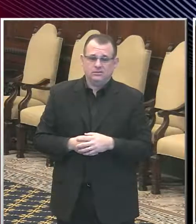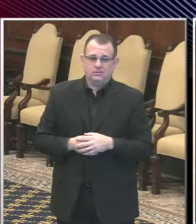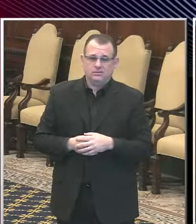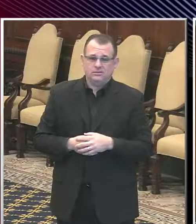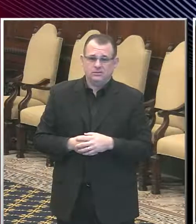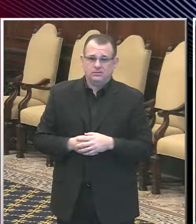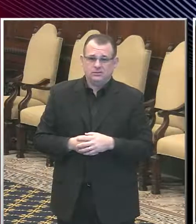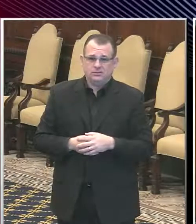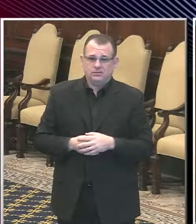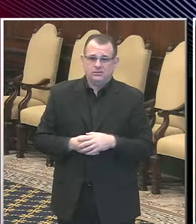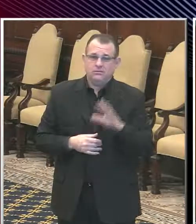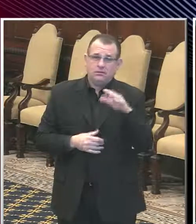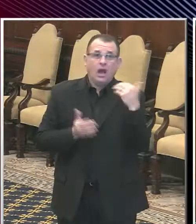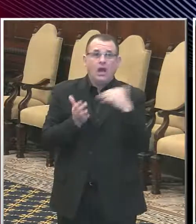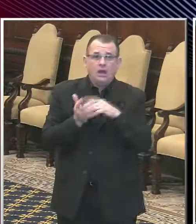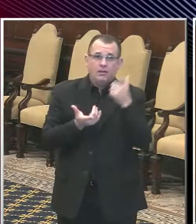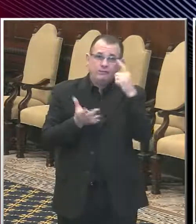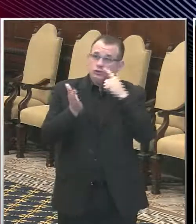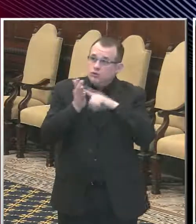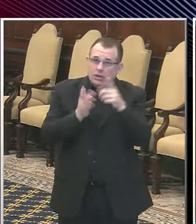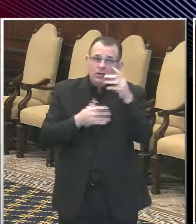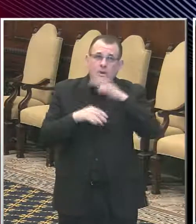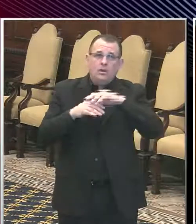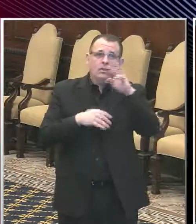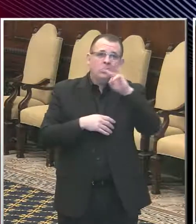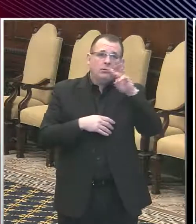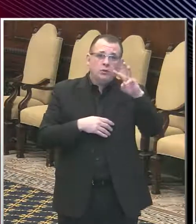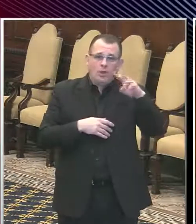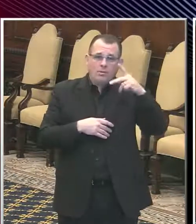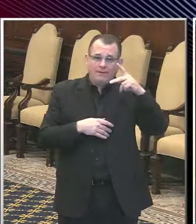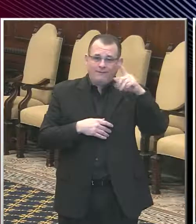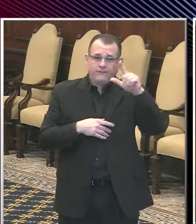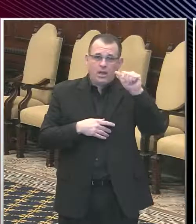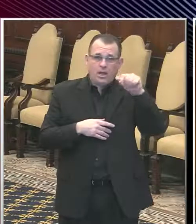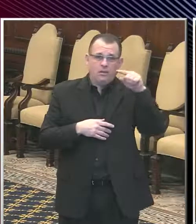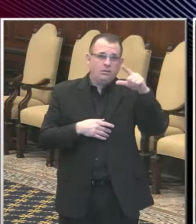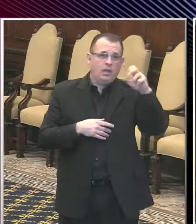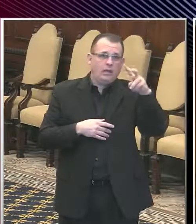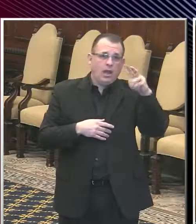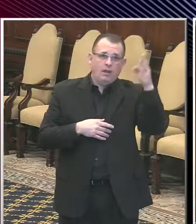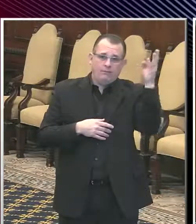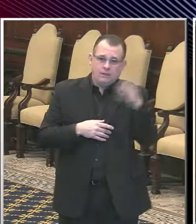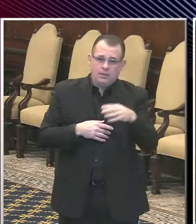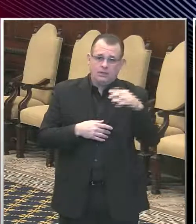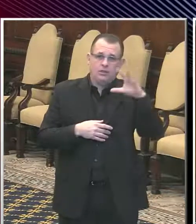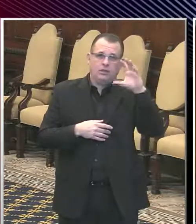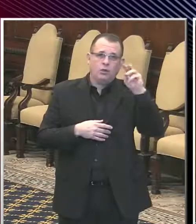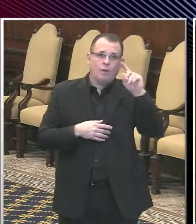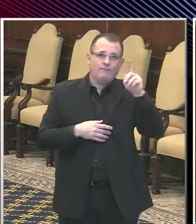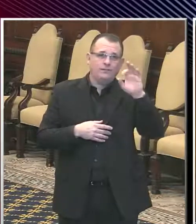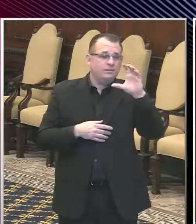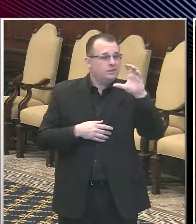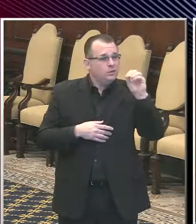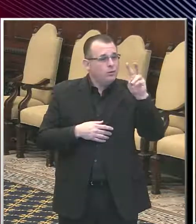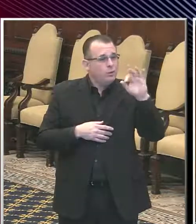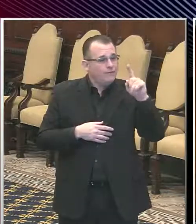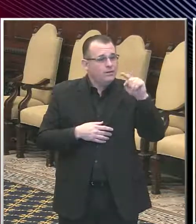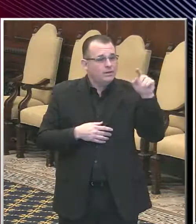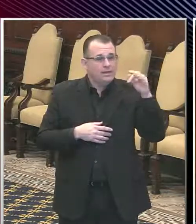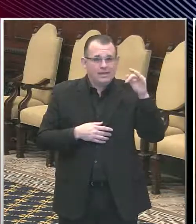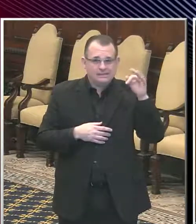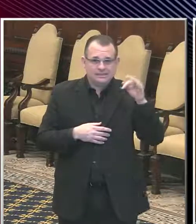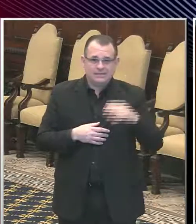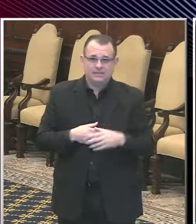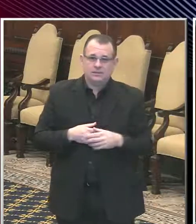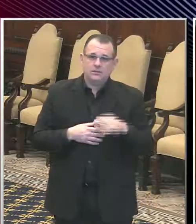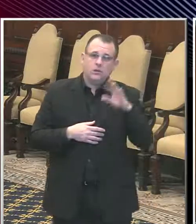www.phila.gov/COVID, or it could be COVID-19 or COVID-19. All of them get you to the same website. And if you have medical questions,